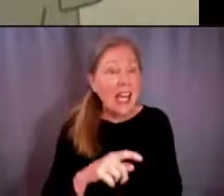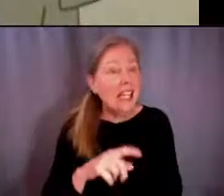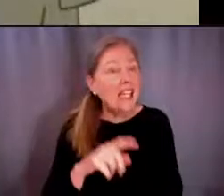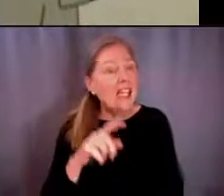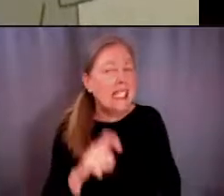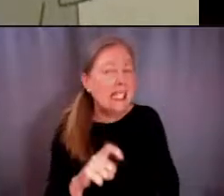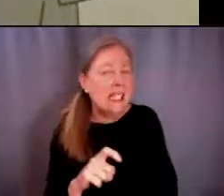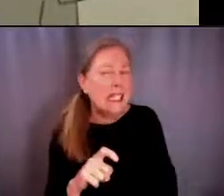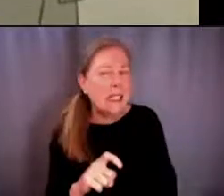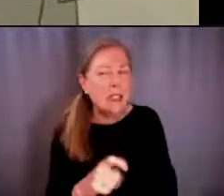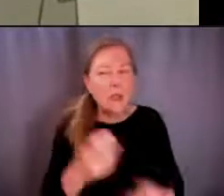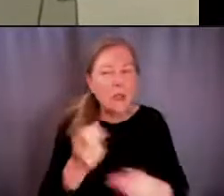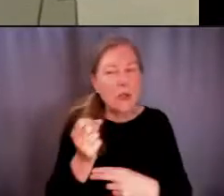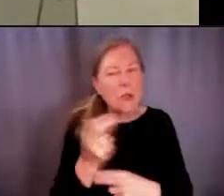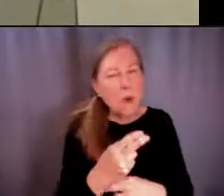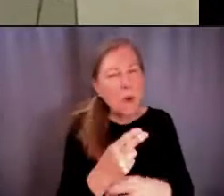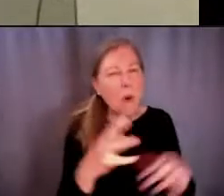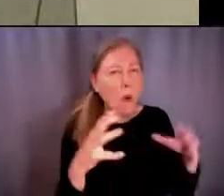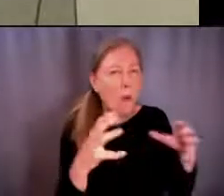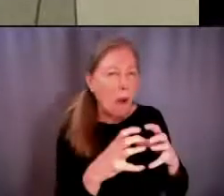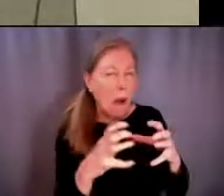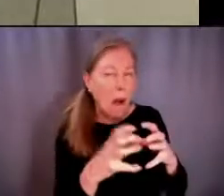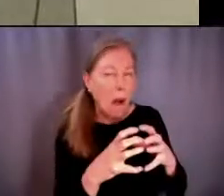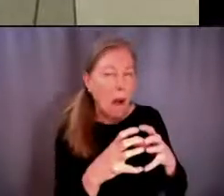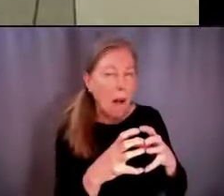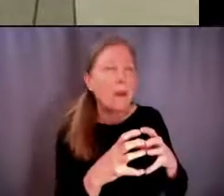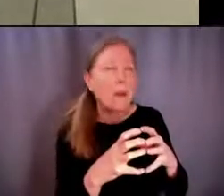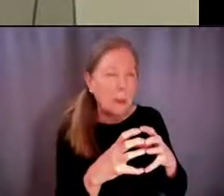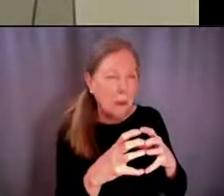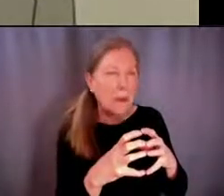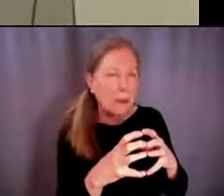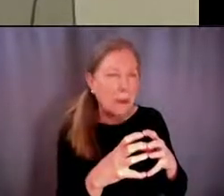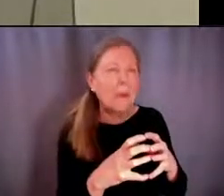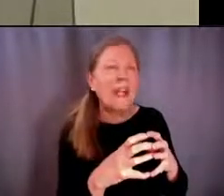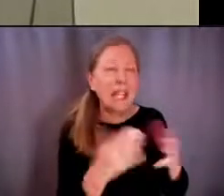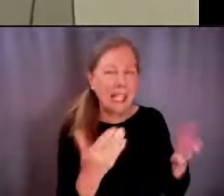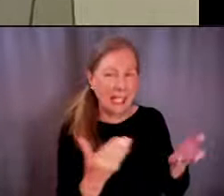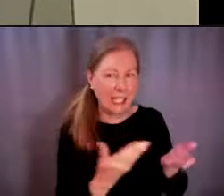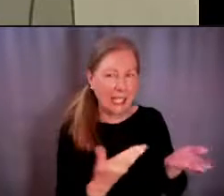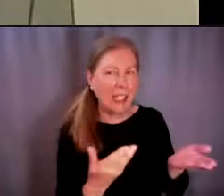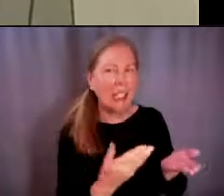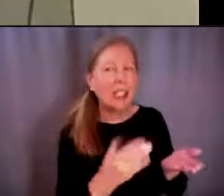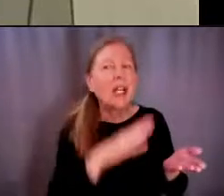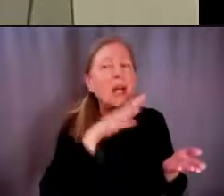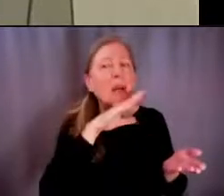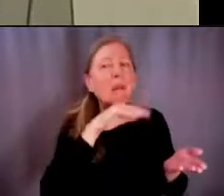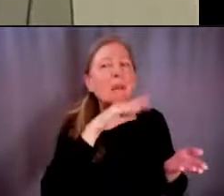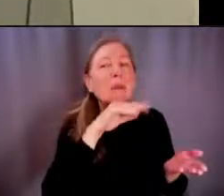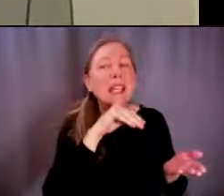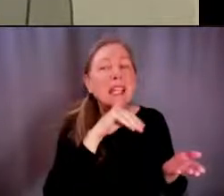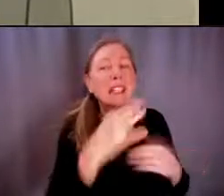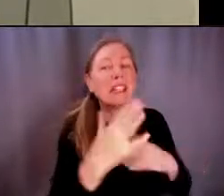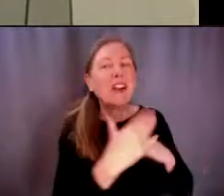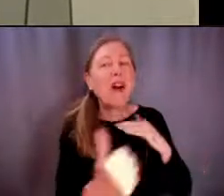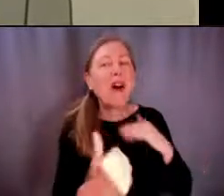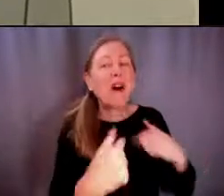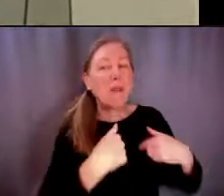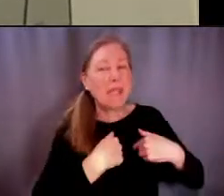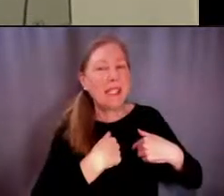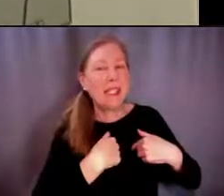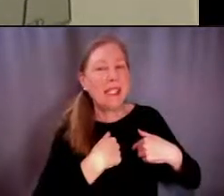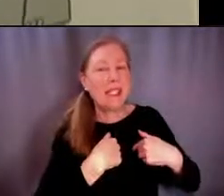to throw a ball? Here's the pig to call.